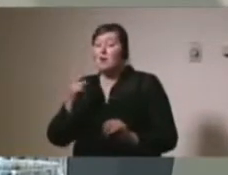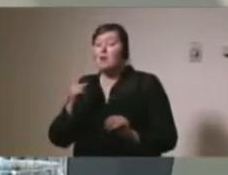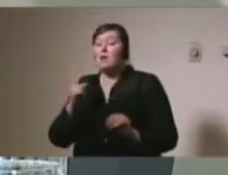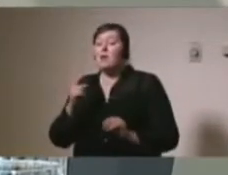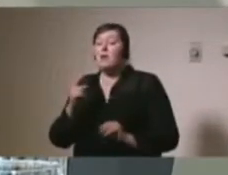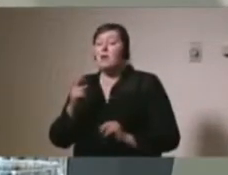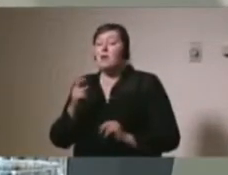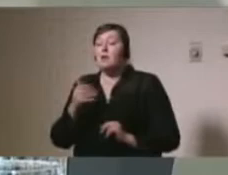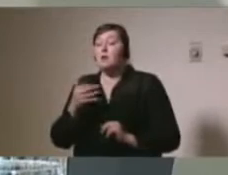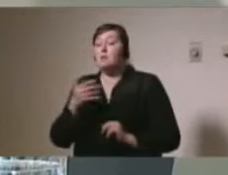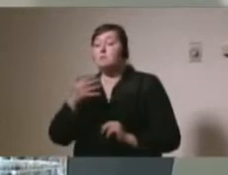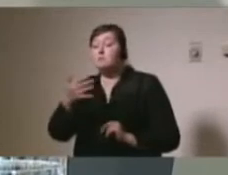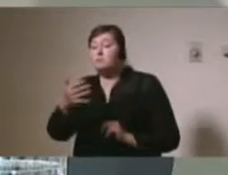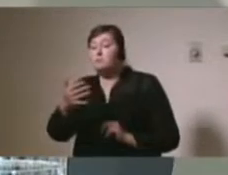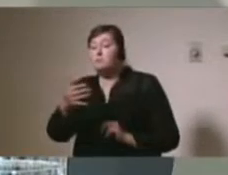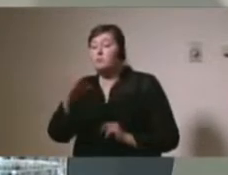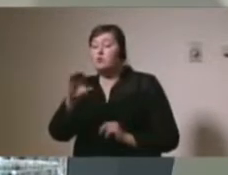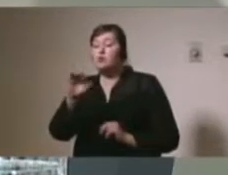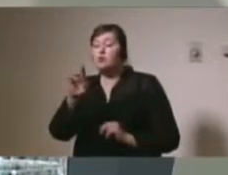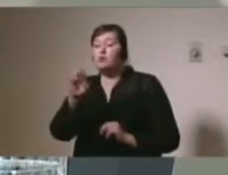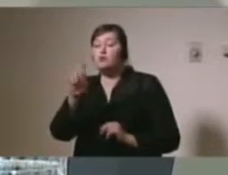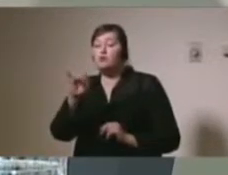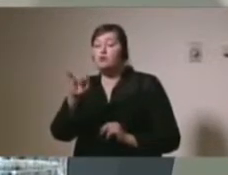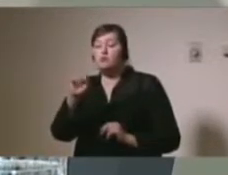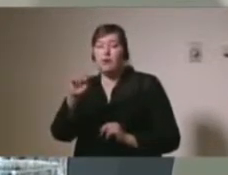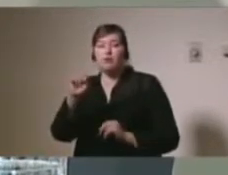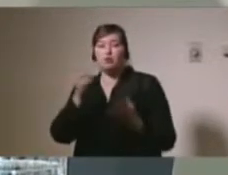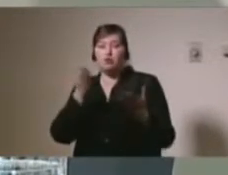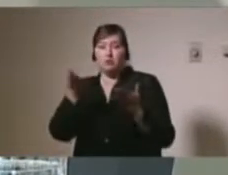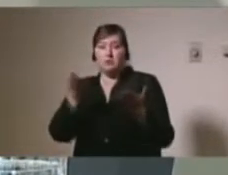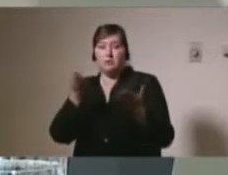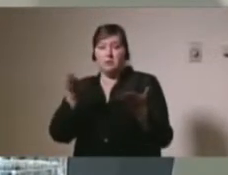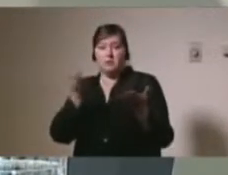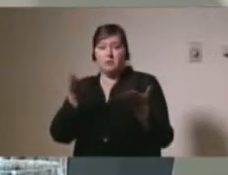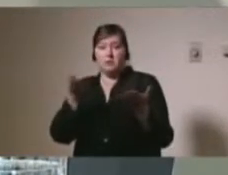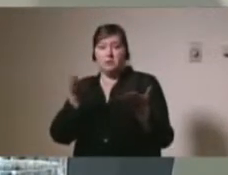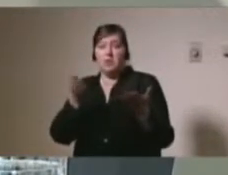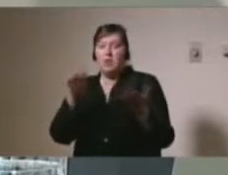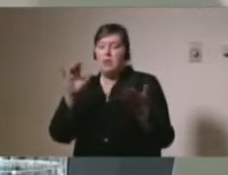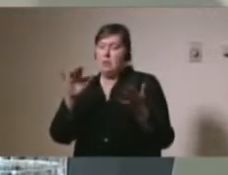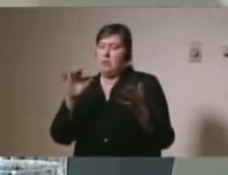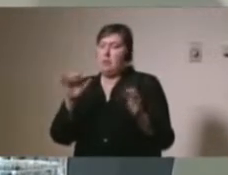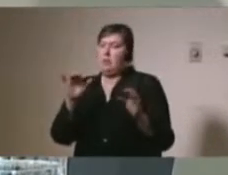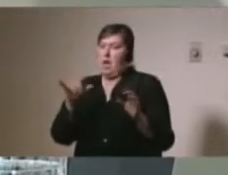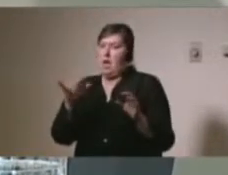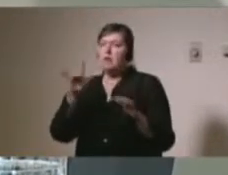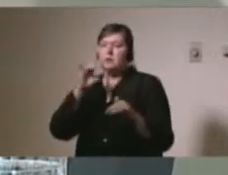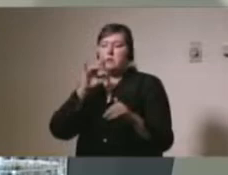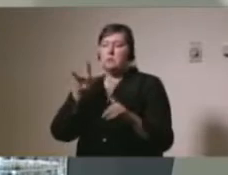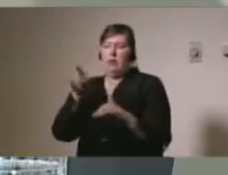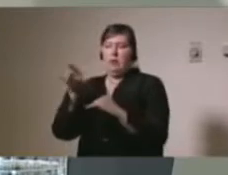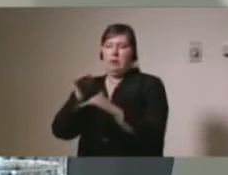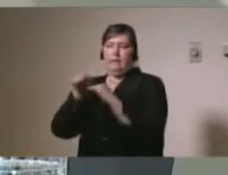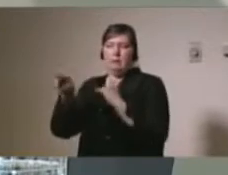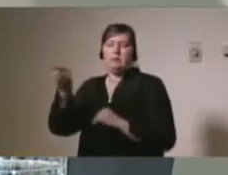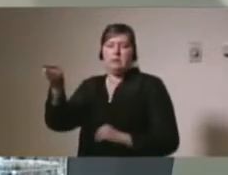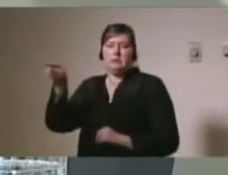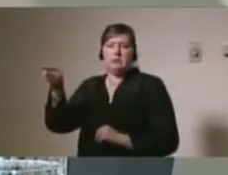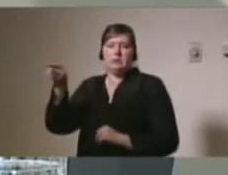in the credit services, because because of